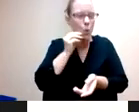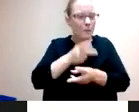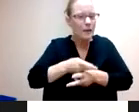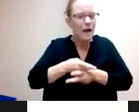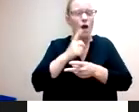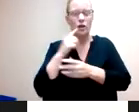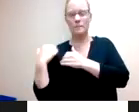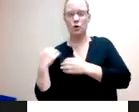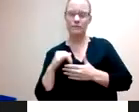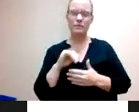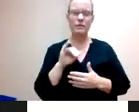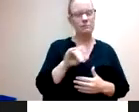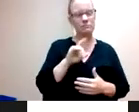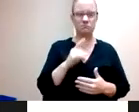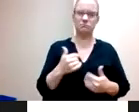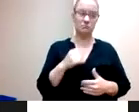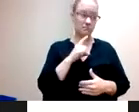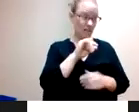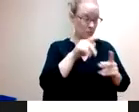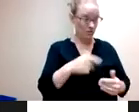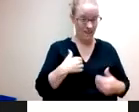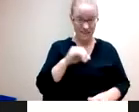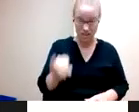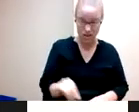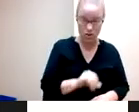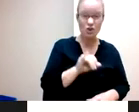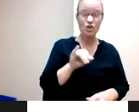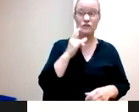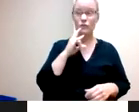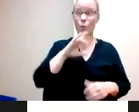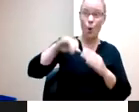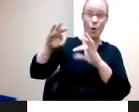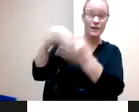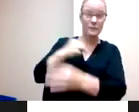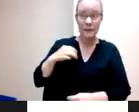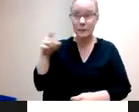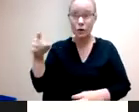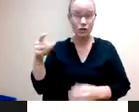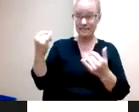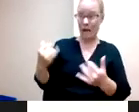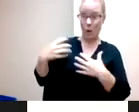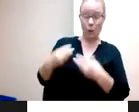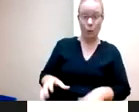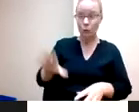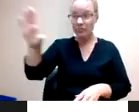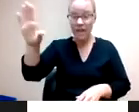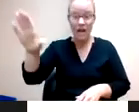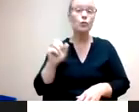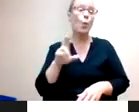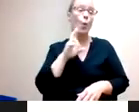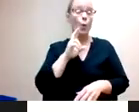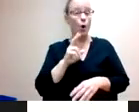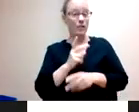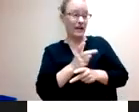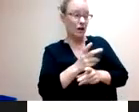burdens of that. Is this person carrying the insurance for the family, or is the caretaker losing their job and not having insurance, or